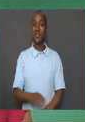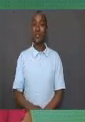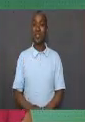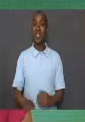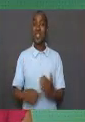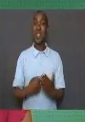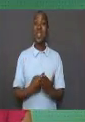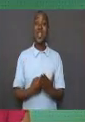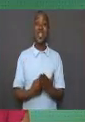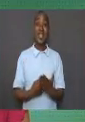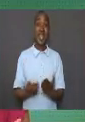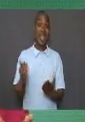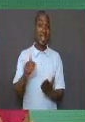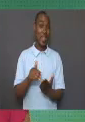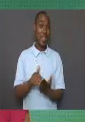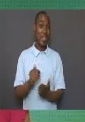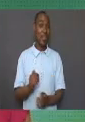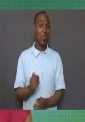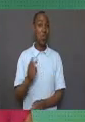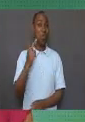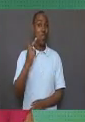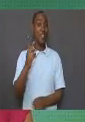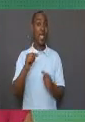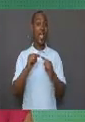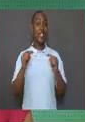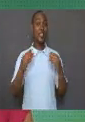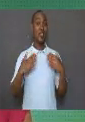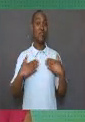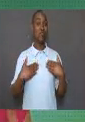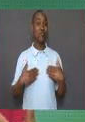two antibodies found in the plasma,